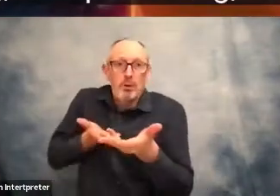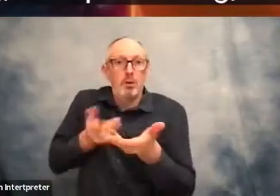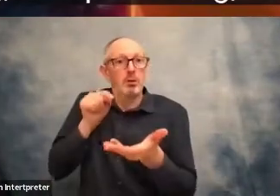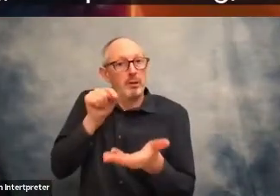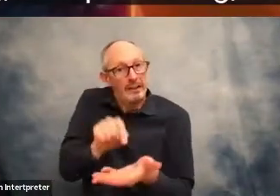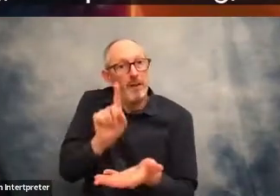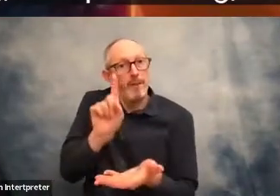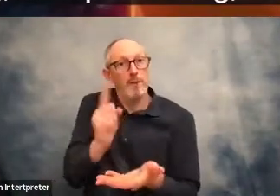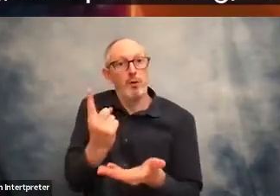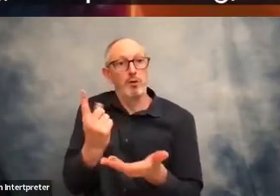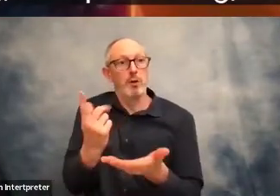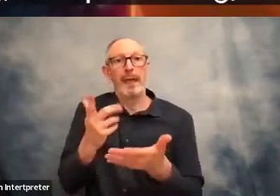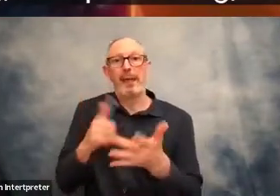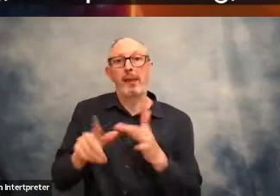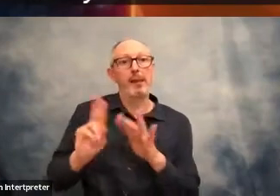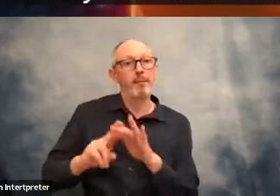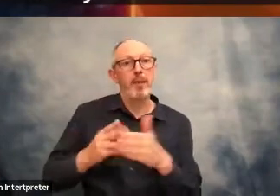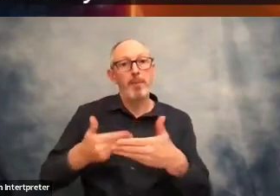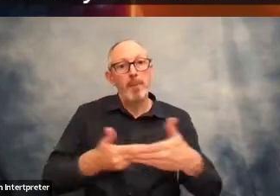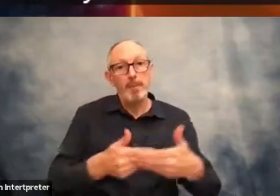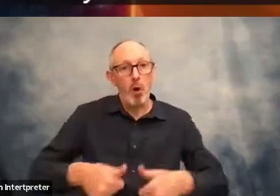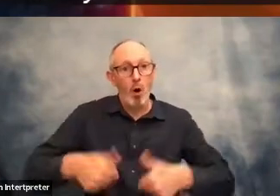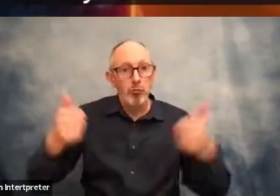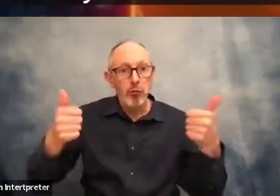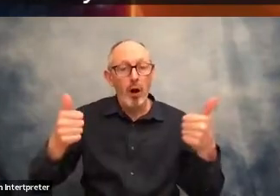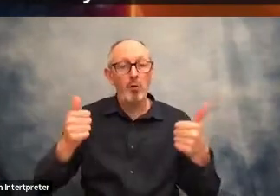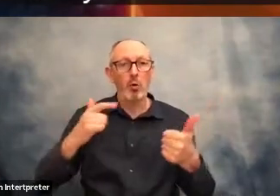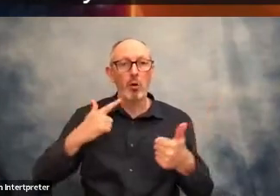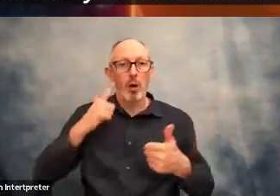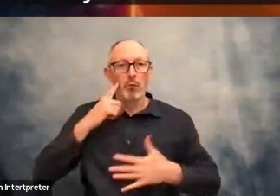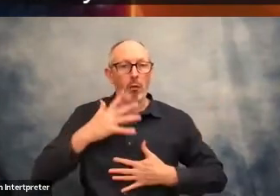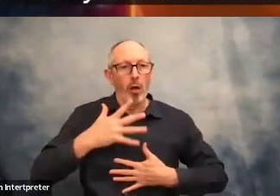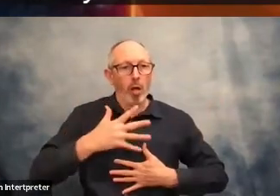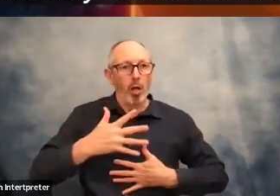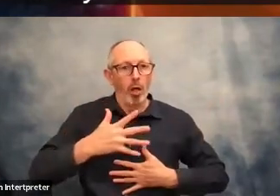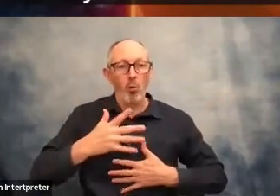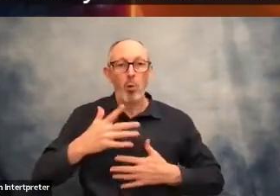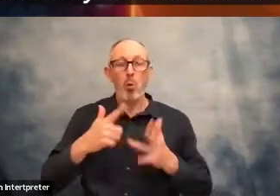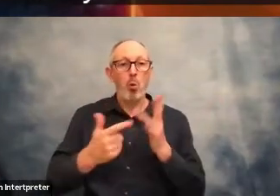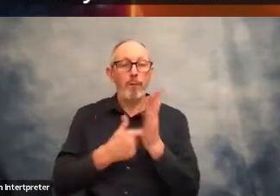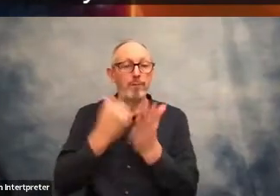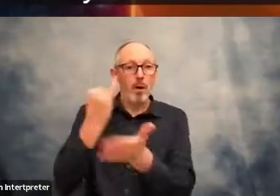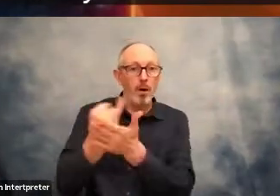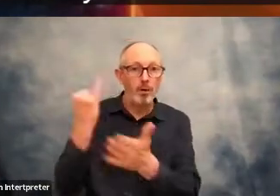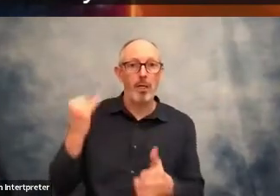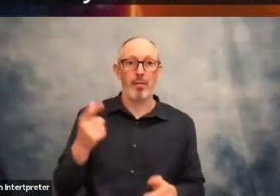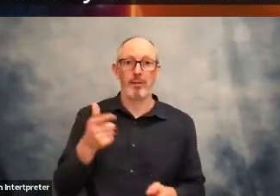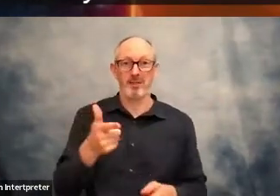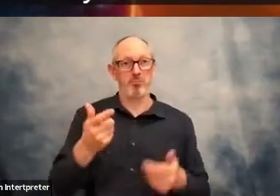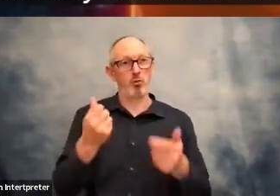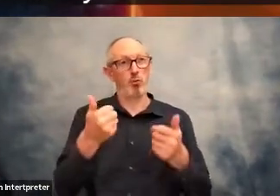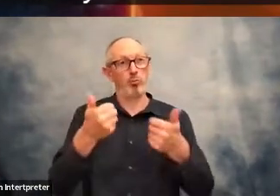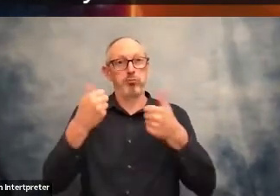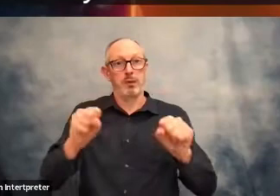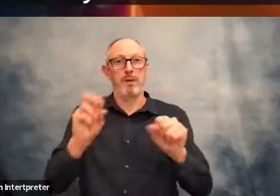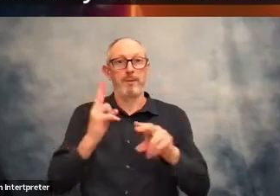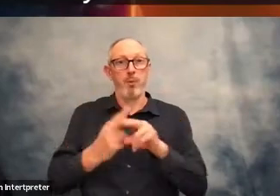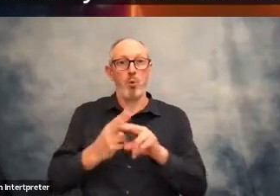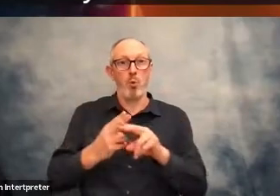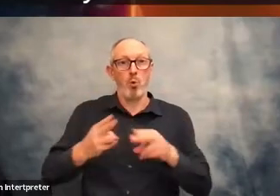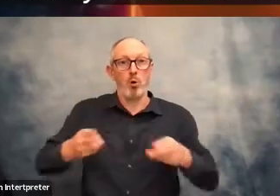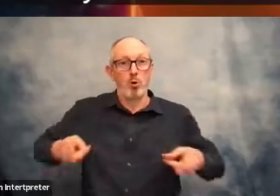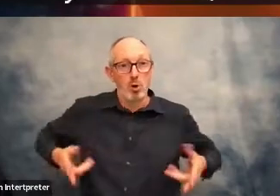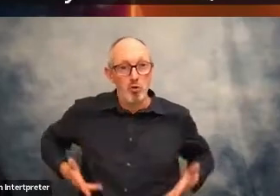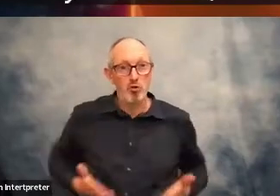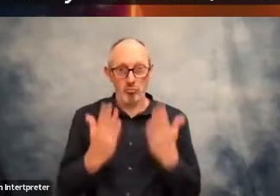is coping, compensating, or beginning to fail. This is neuroprotection for childbirth. Every baby has already climbed Everest